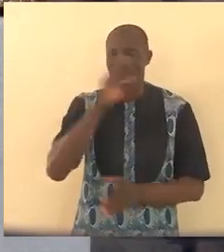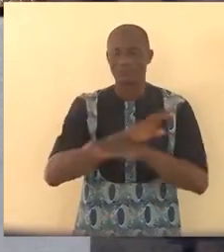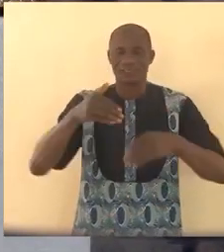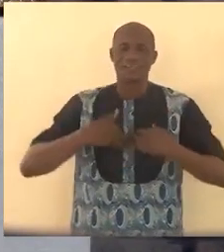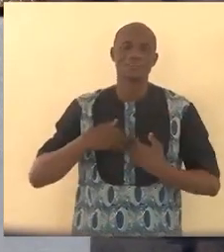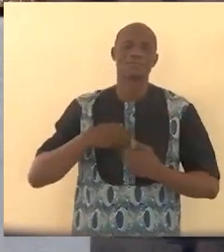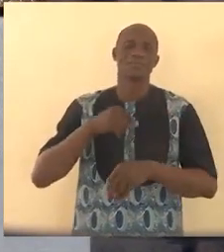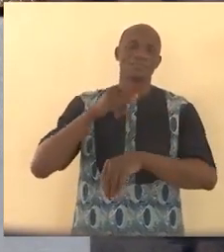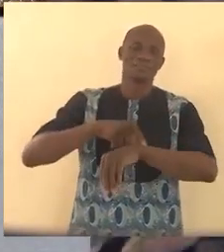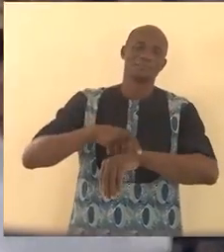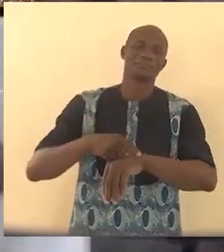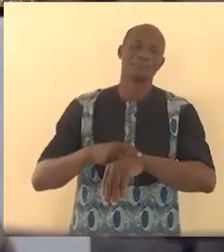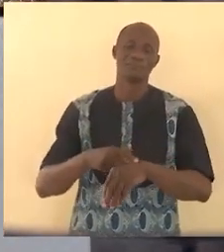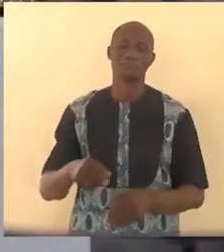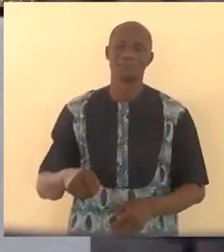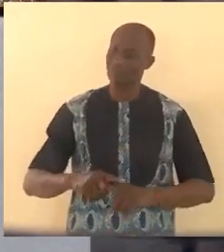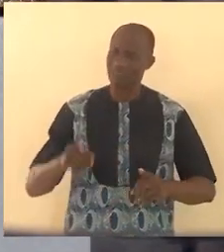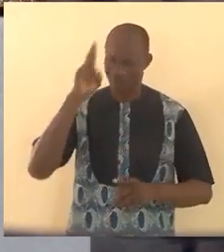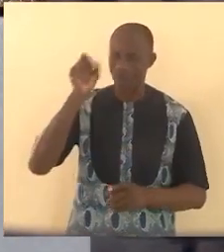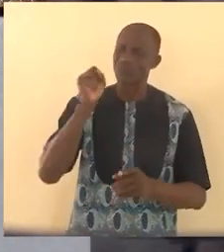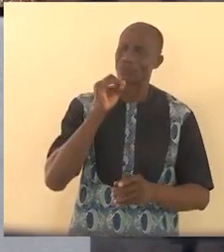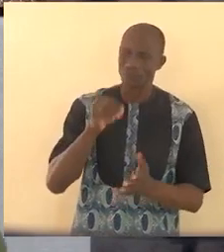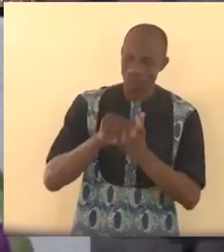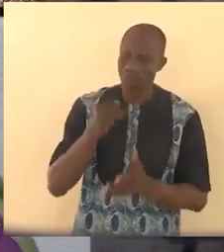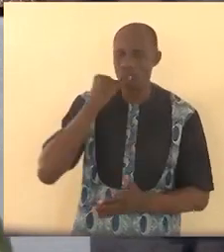he just thinks that he has no wristwatch. Meanwhile, his own is good.